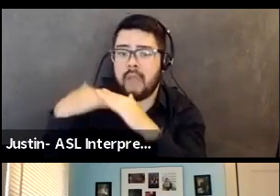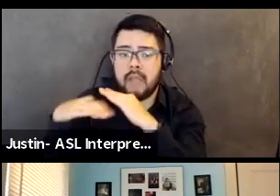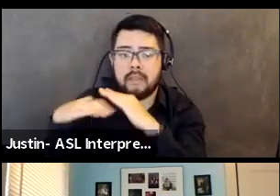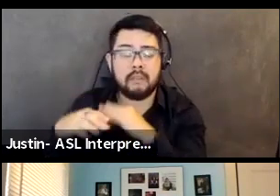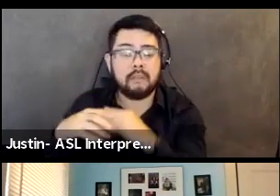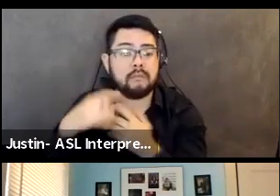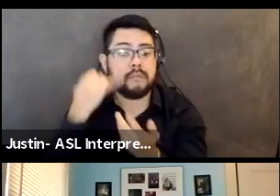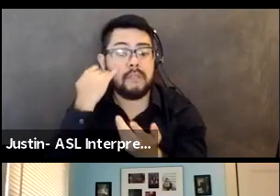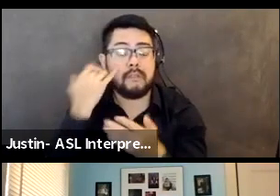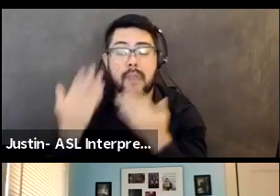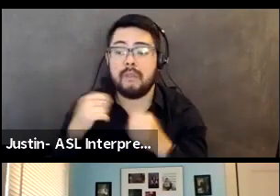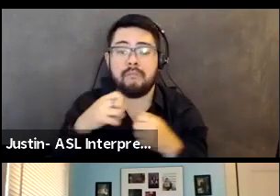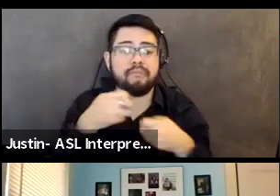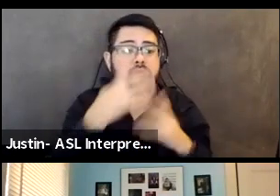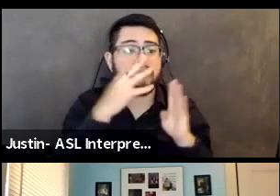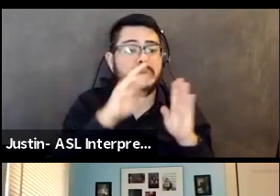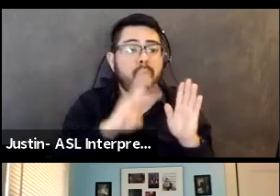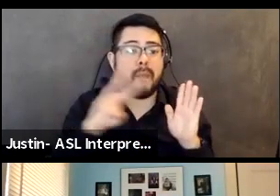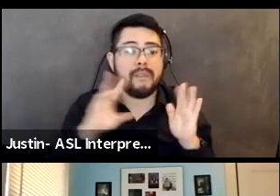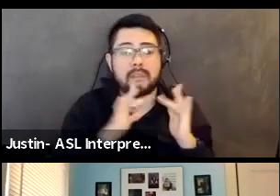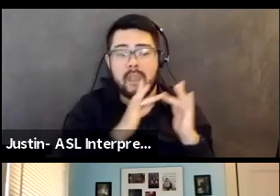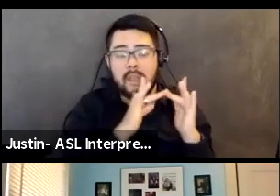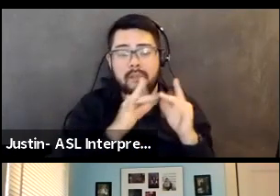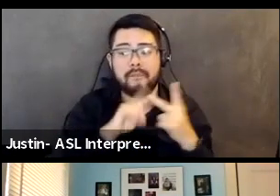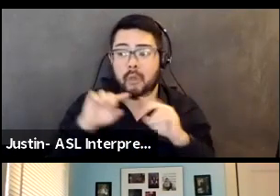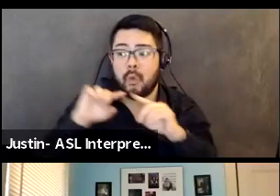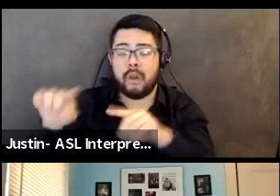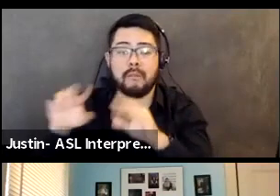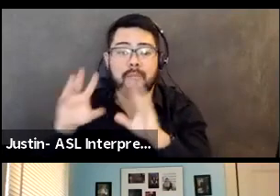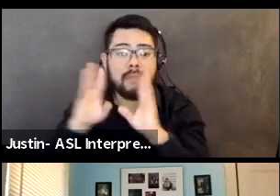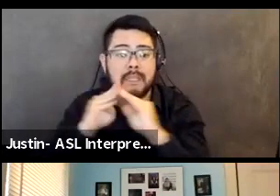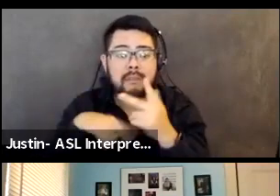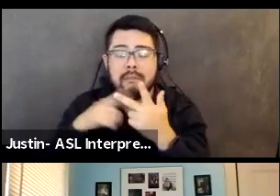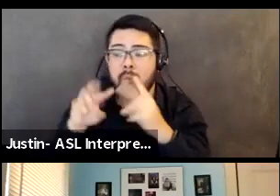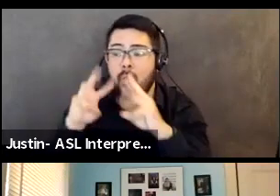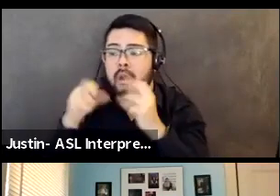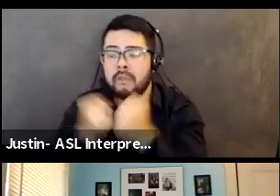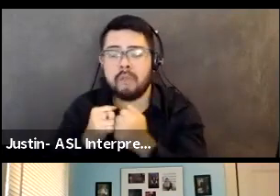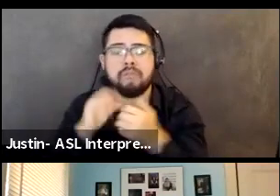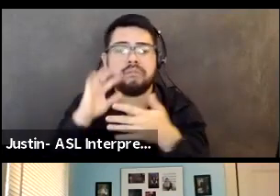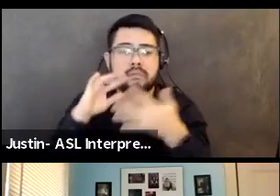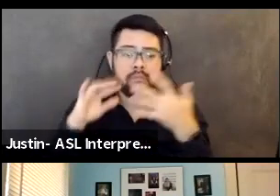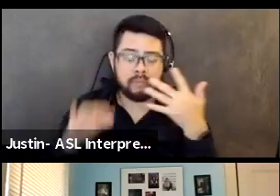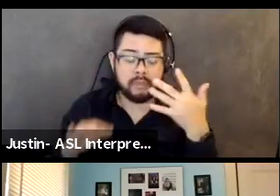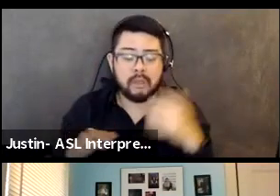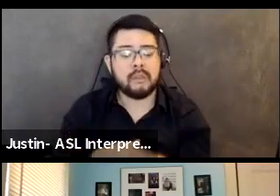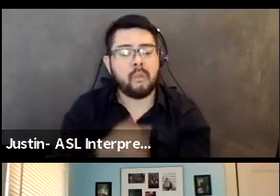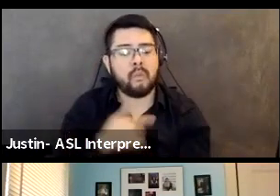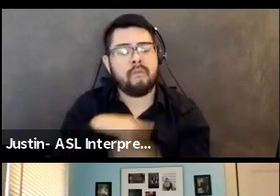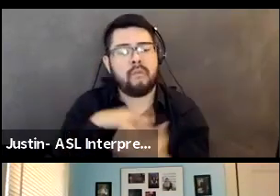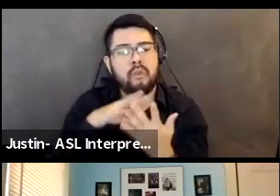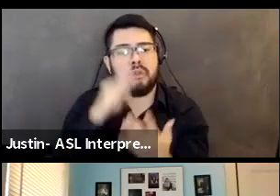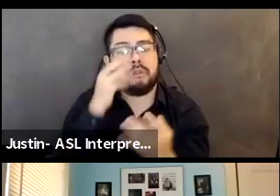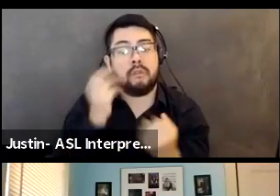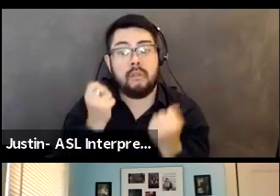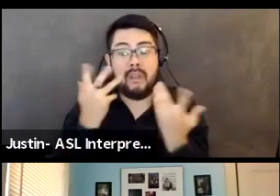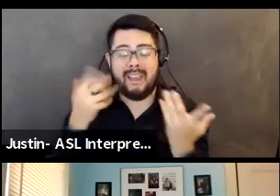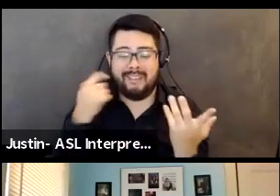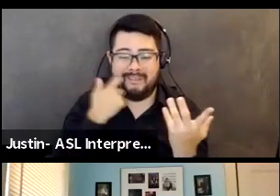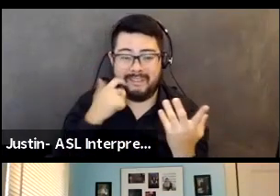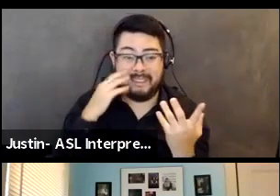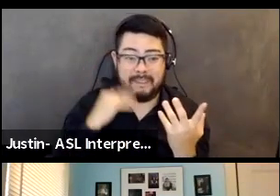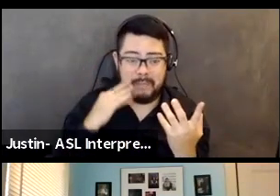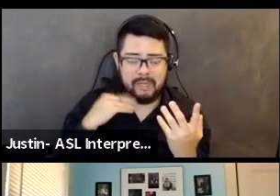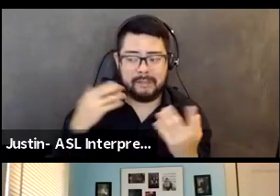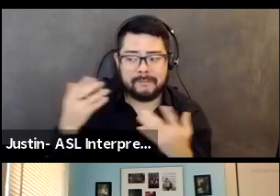putting it on our website um attending meetings attending workshops and so we've learned a lot from this experience and we've heard